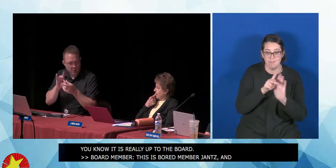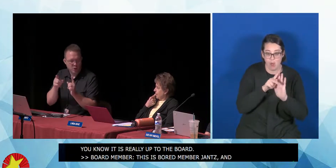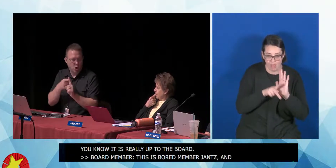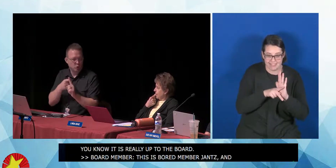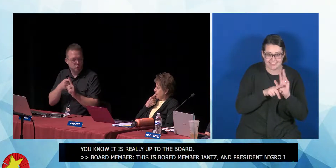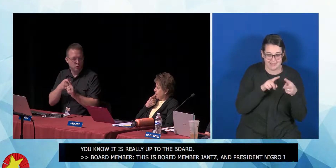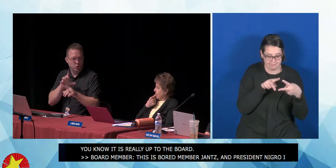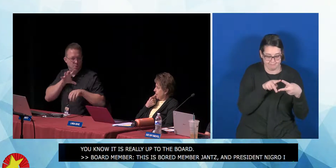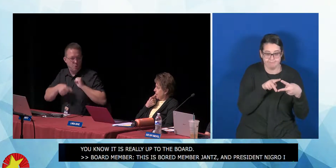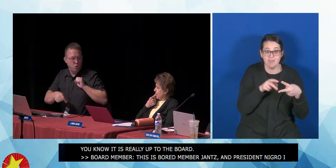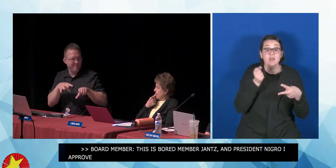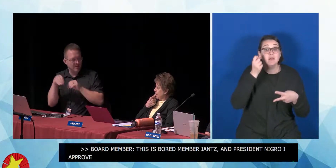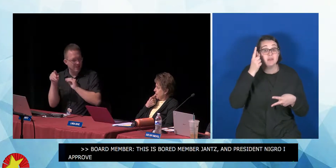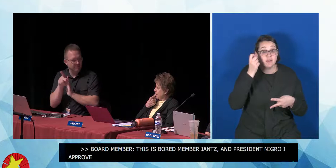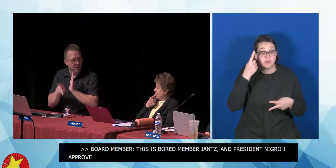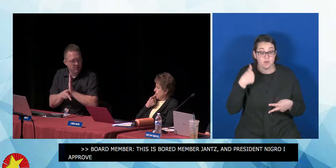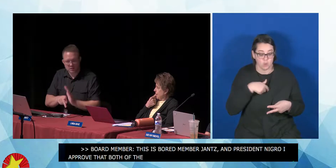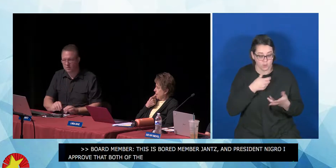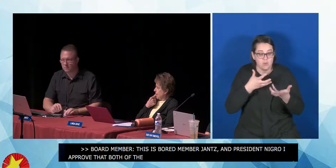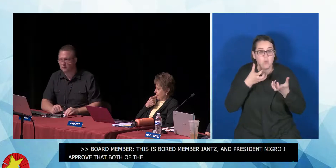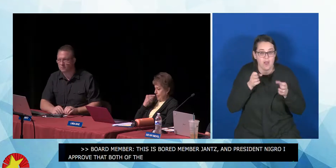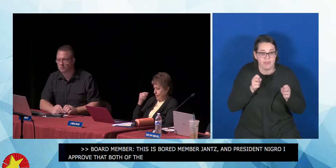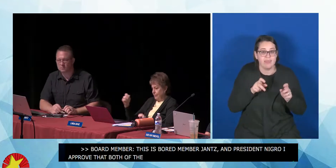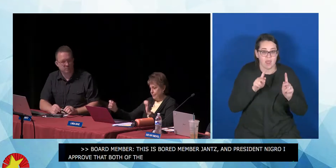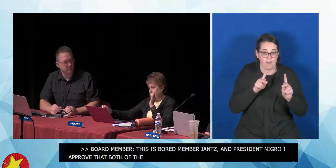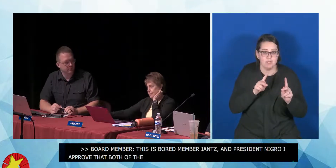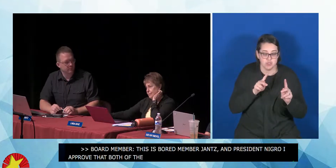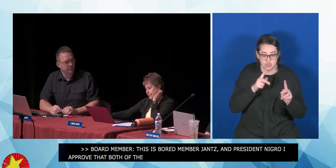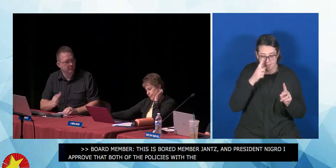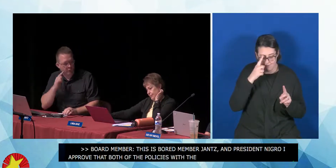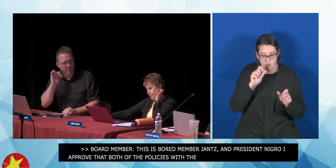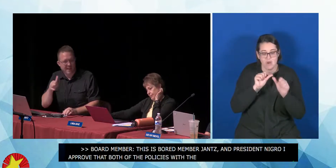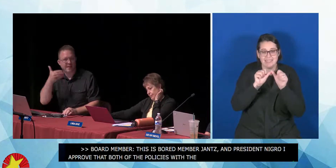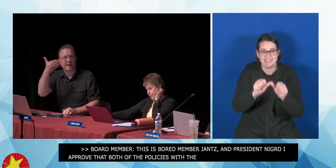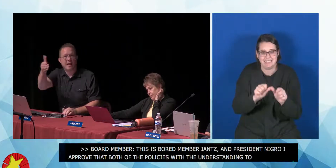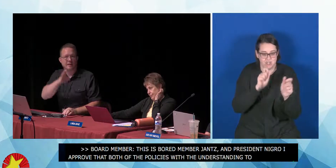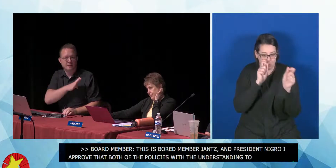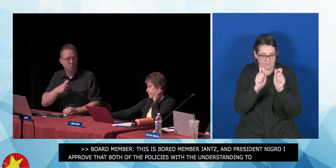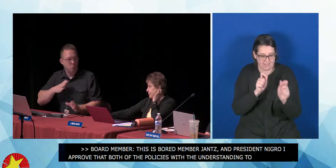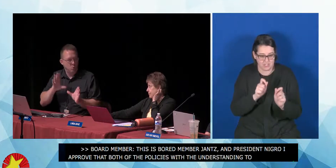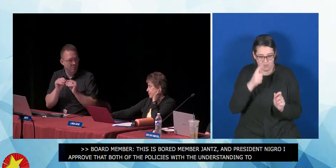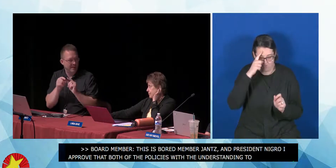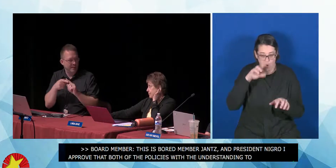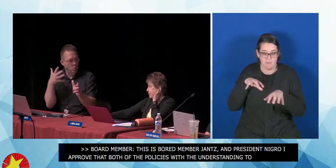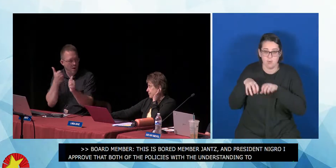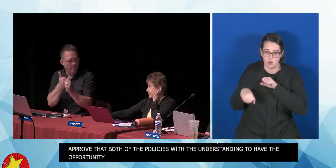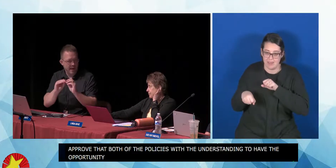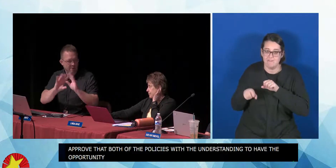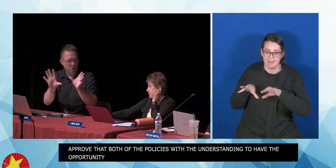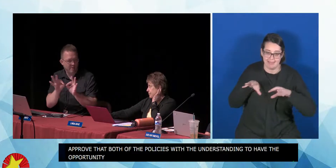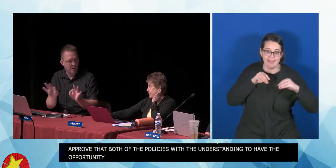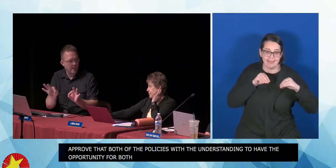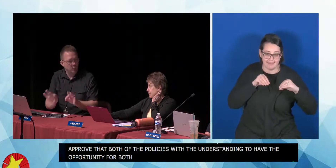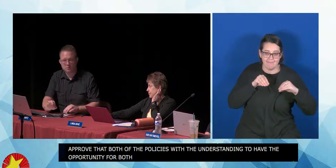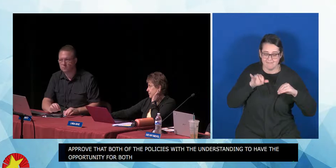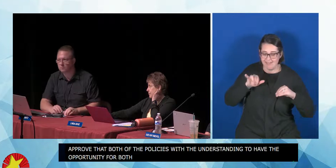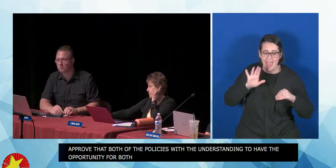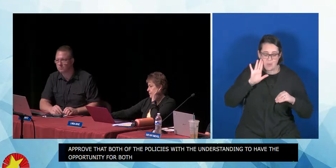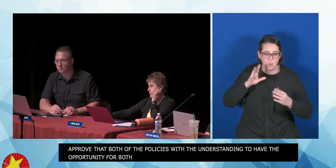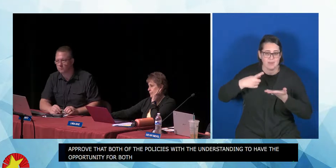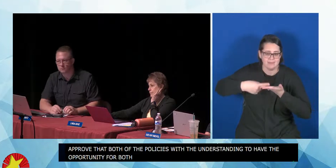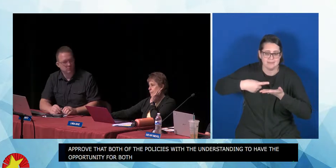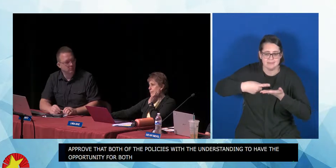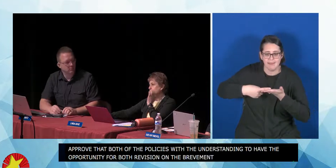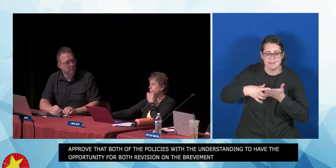that we would like to have the opportunity for continued revision on bereavement leave, and that's something that we'll talk about,